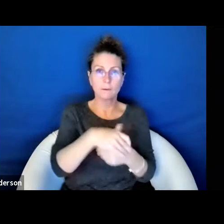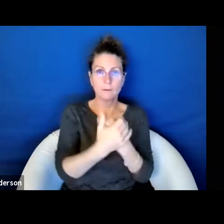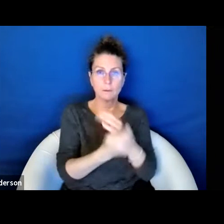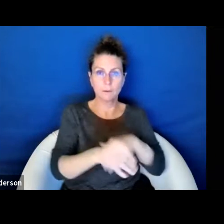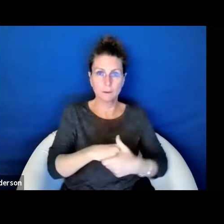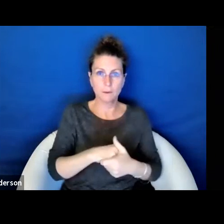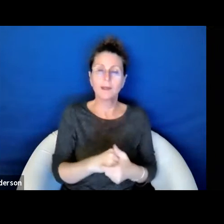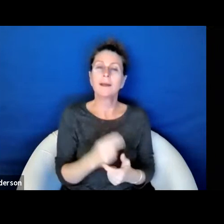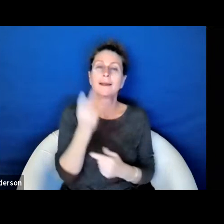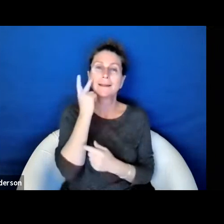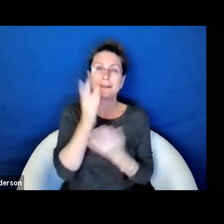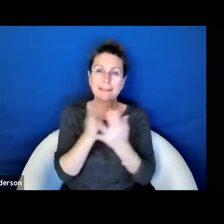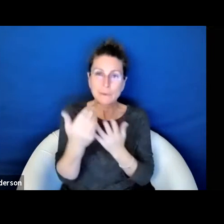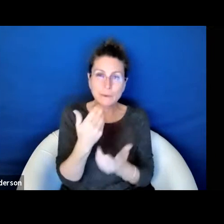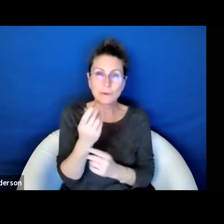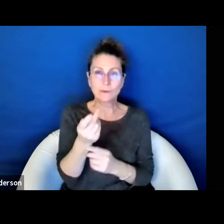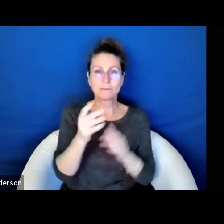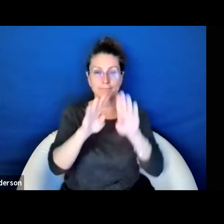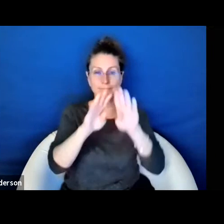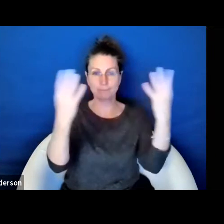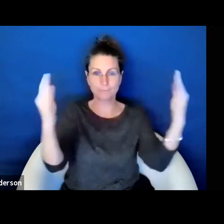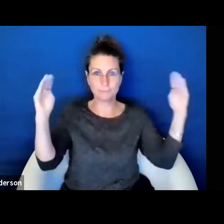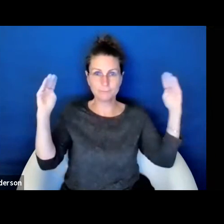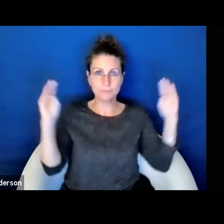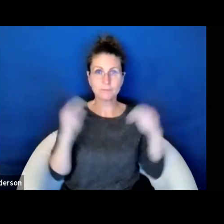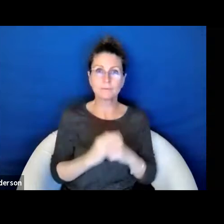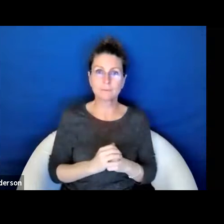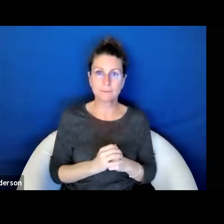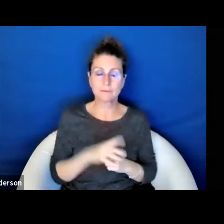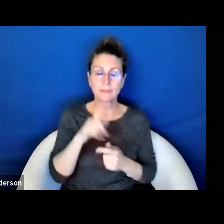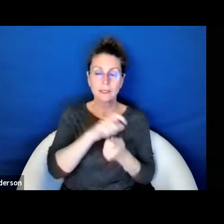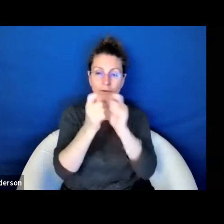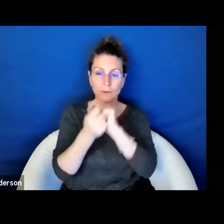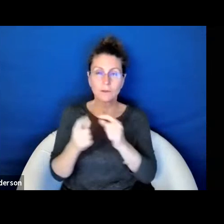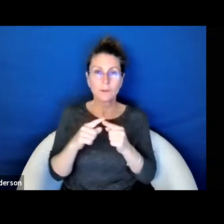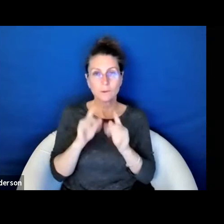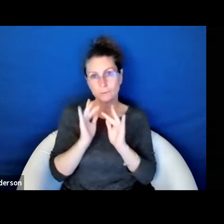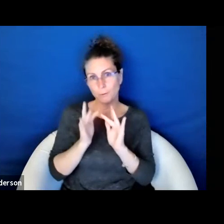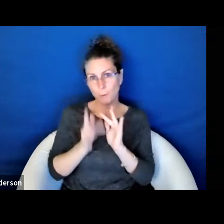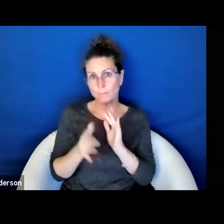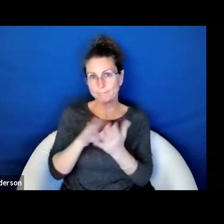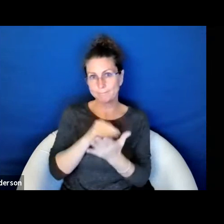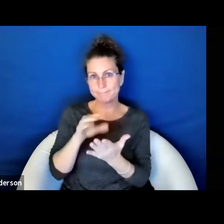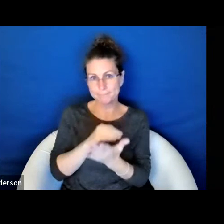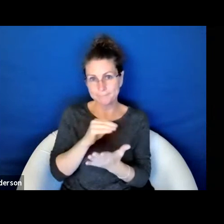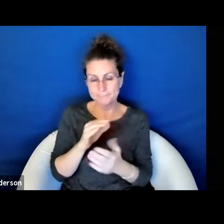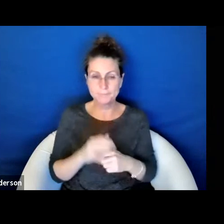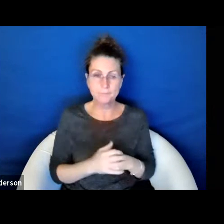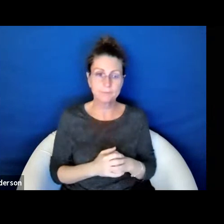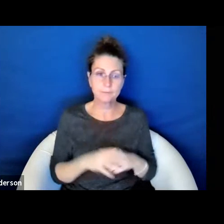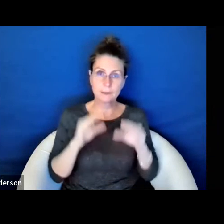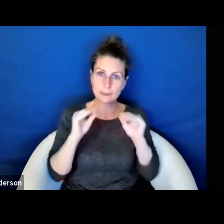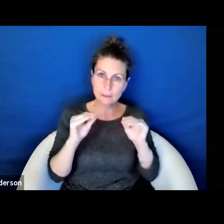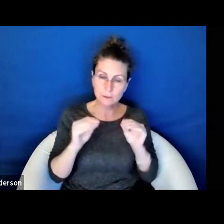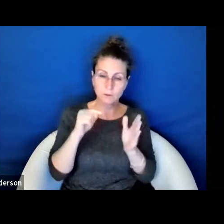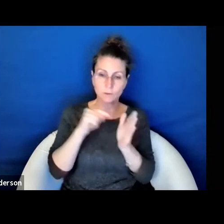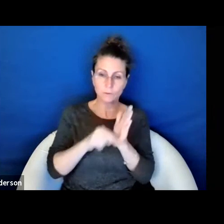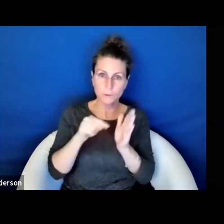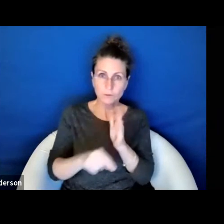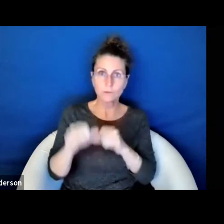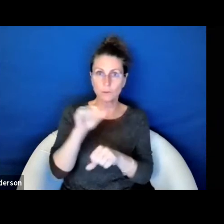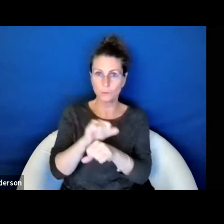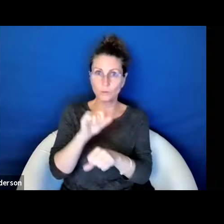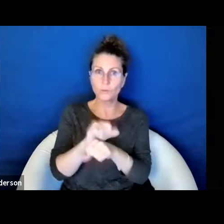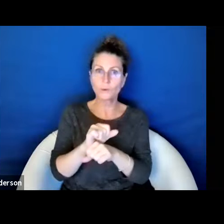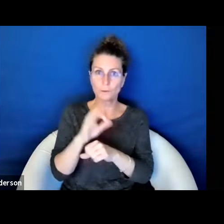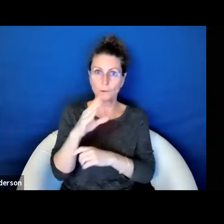screens. And of course, this also includes our transition to remote learning, teaching, research, and work formats.